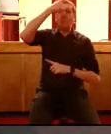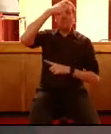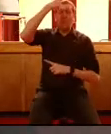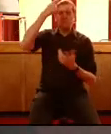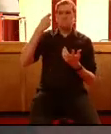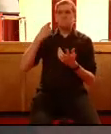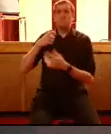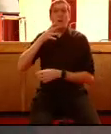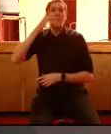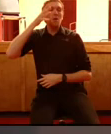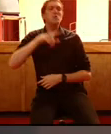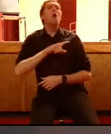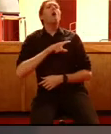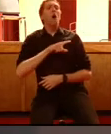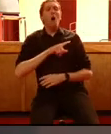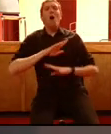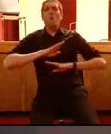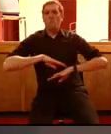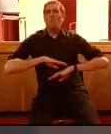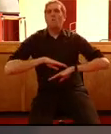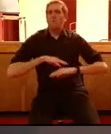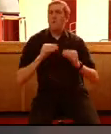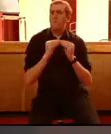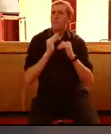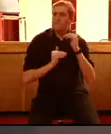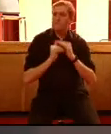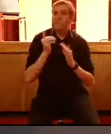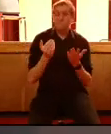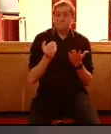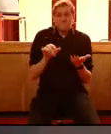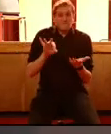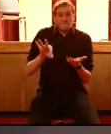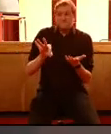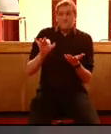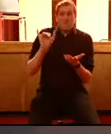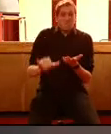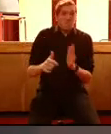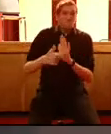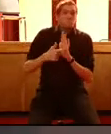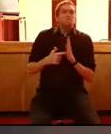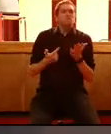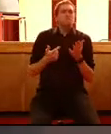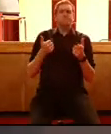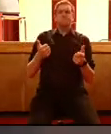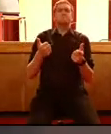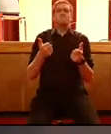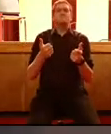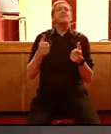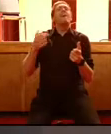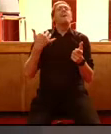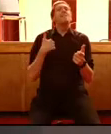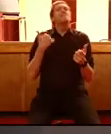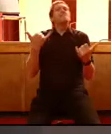Sending their kids to school, then that's the kind of thing we need to do. I'd like to go back to the last question because